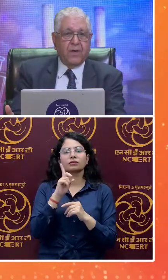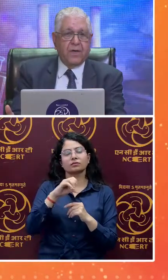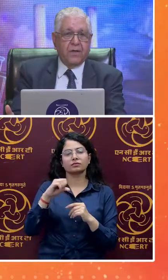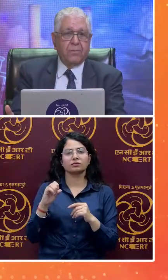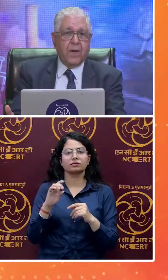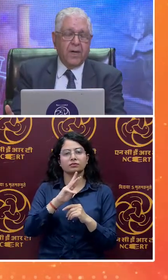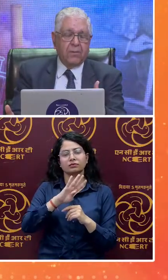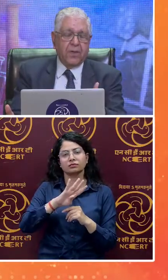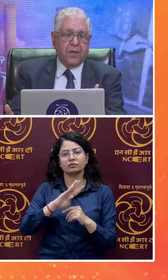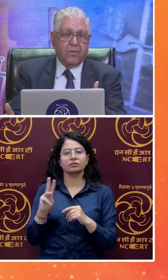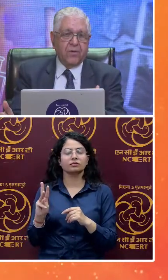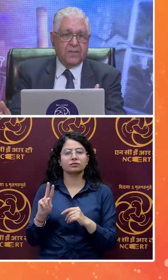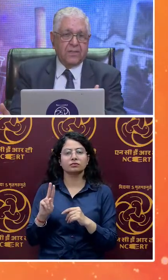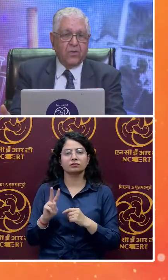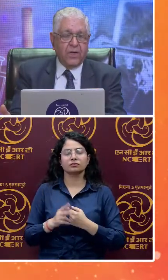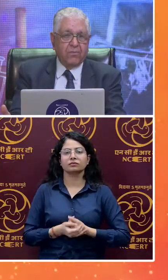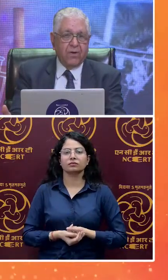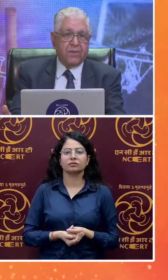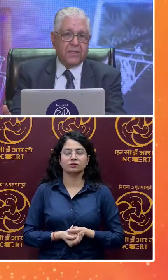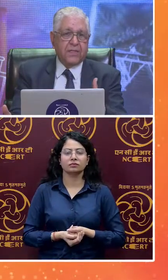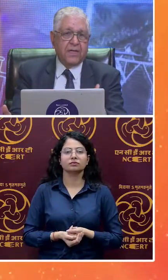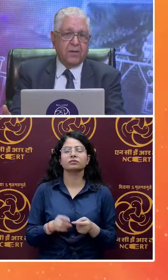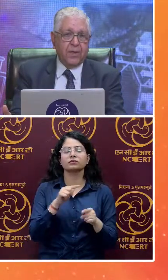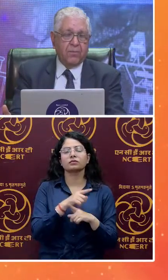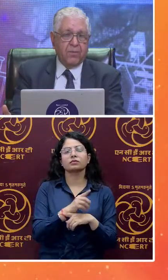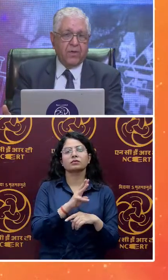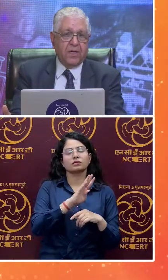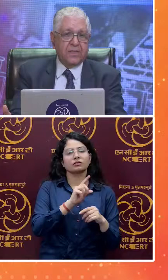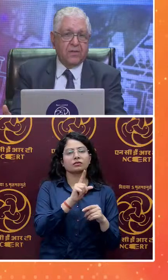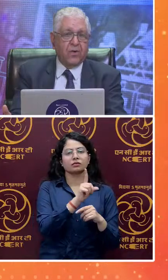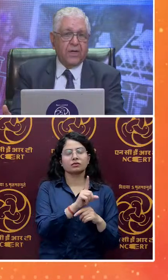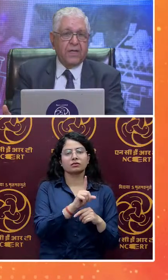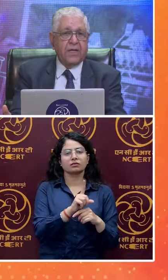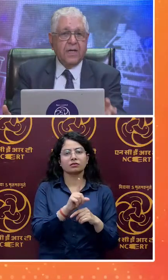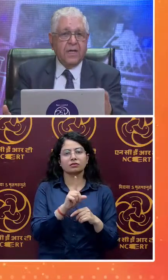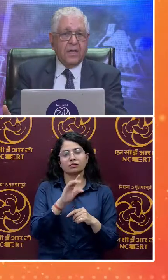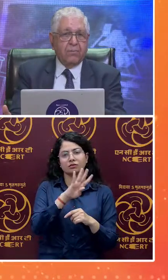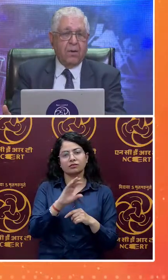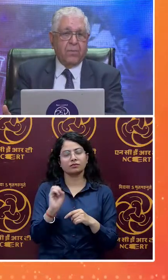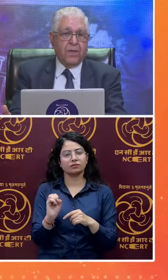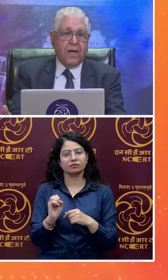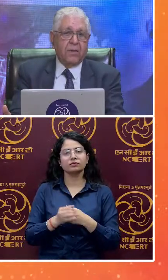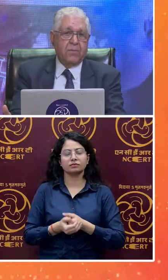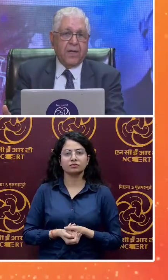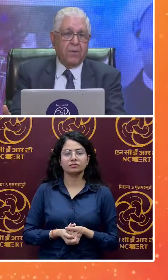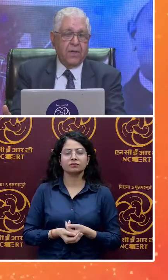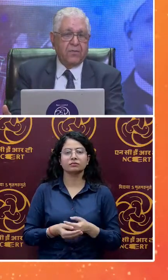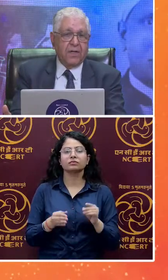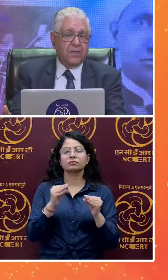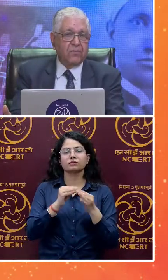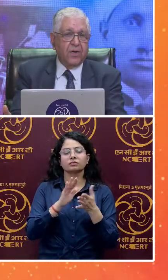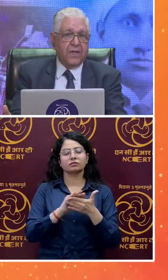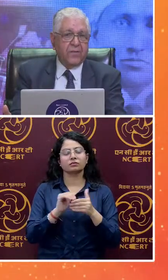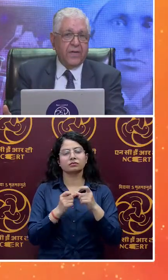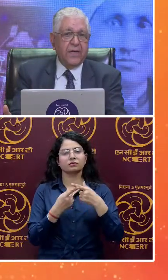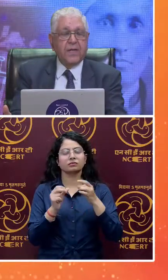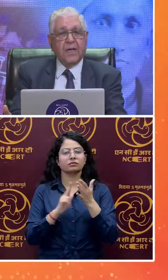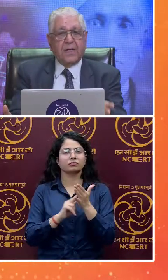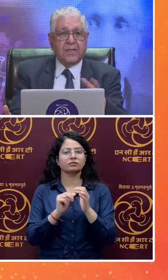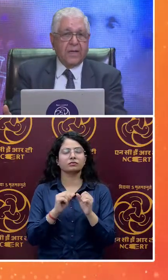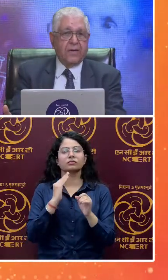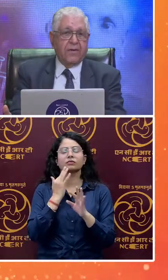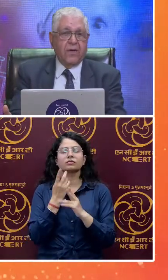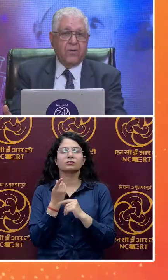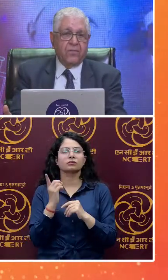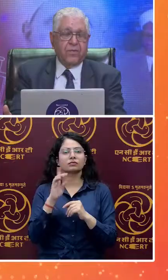become Bhabha had become FRS in 41, Krishnan had become FRS in 40, Bhatnagar became FRS in 43,